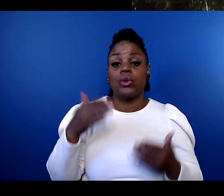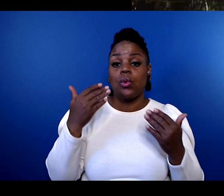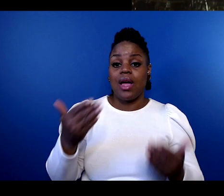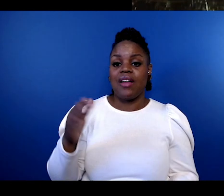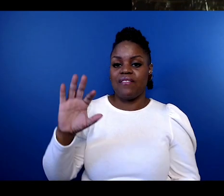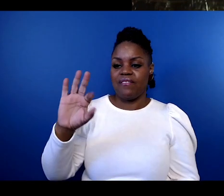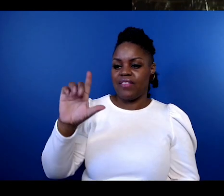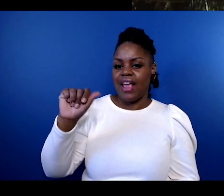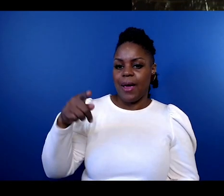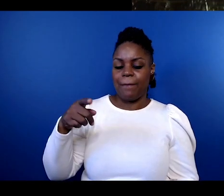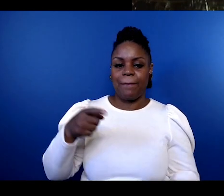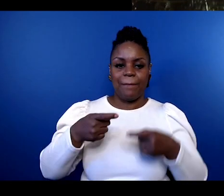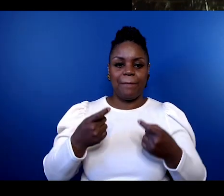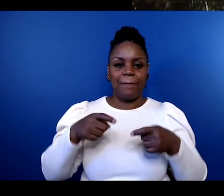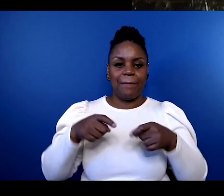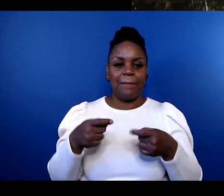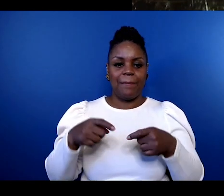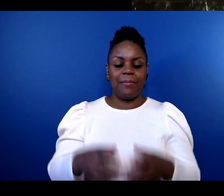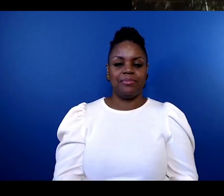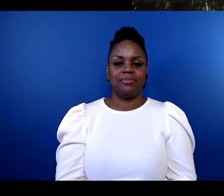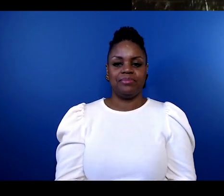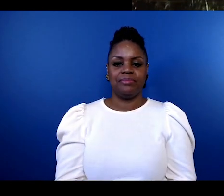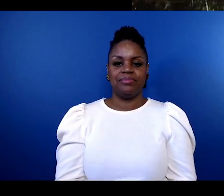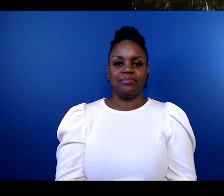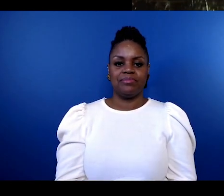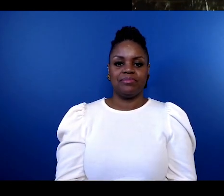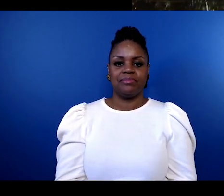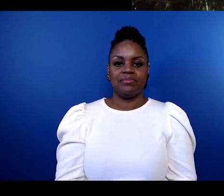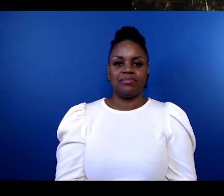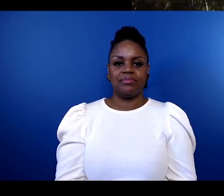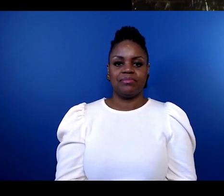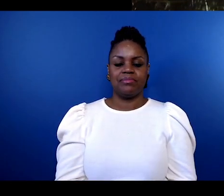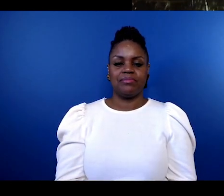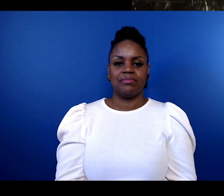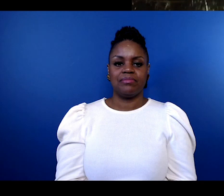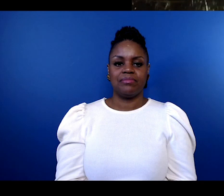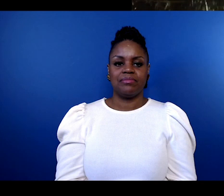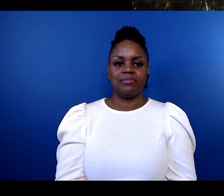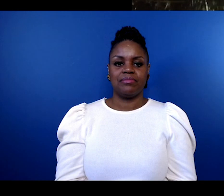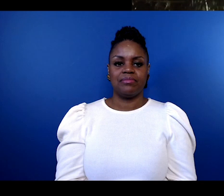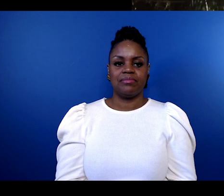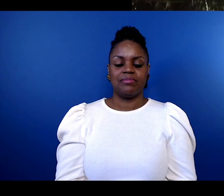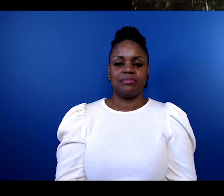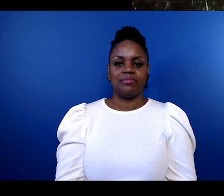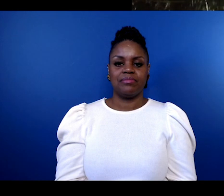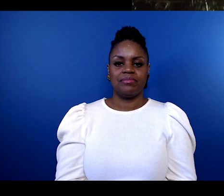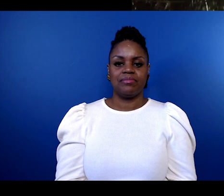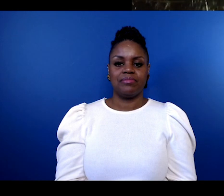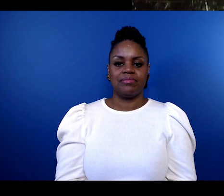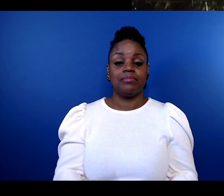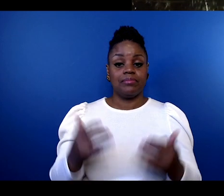Bring the hands underneath the ankles. Inhale and lengthen the spine. As you exhale, start to fold in.